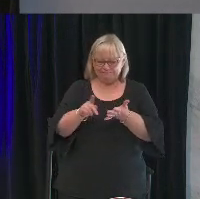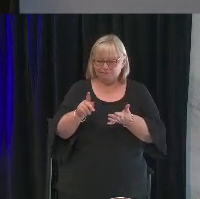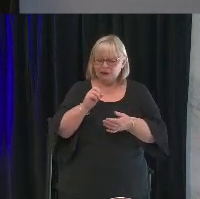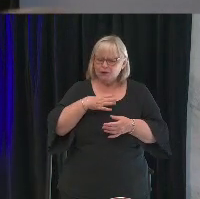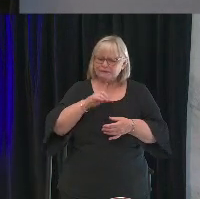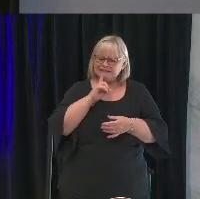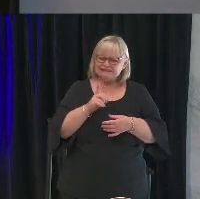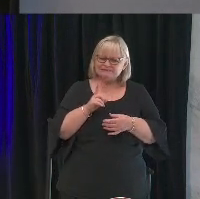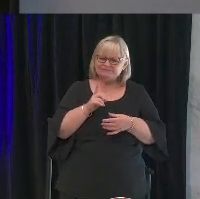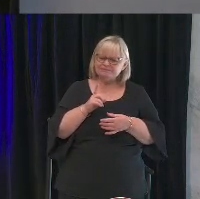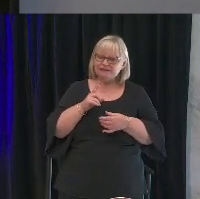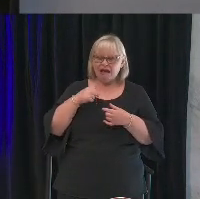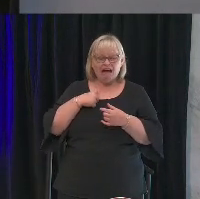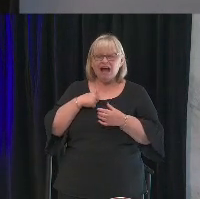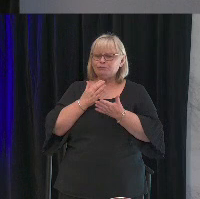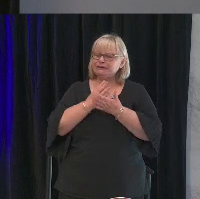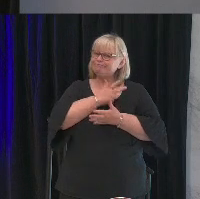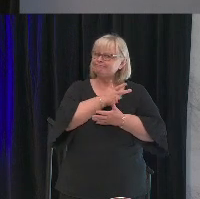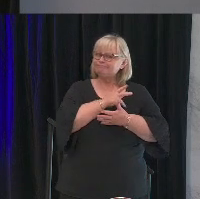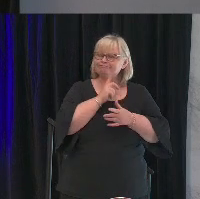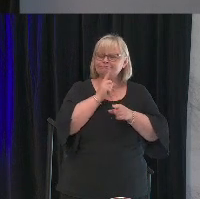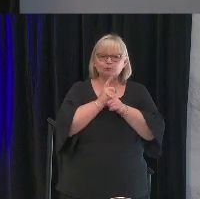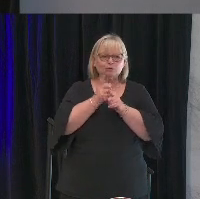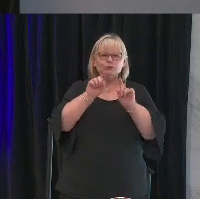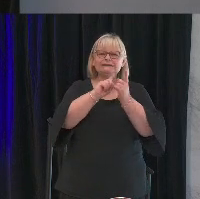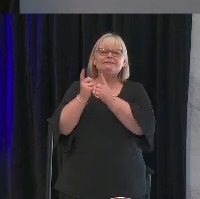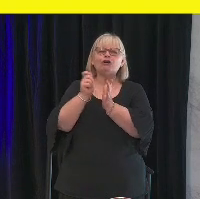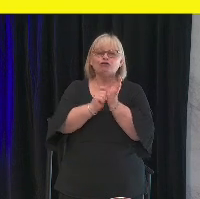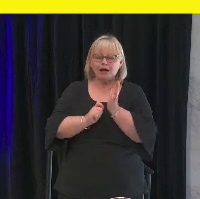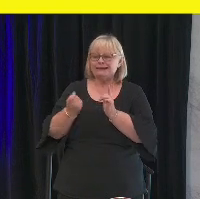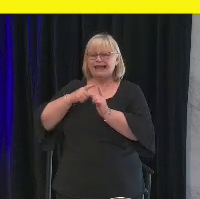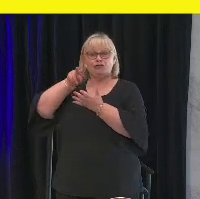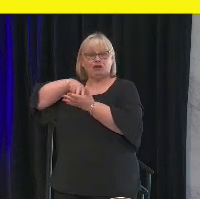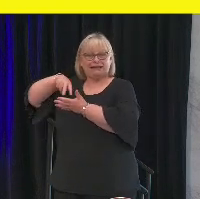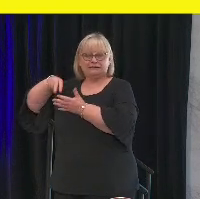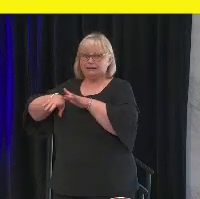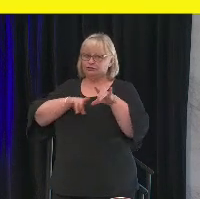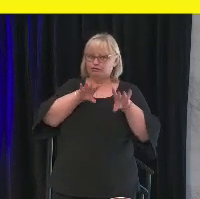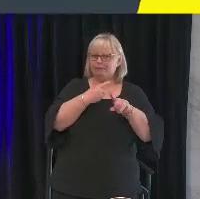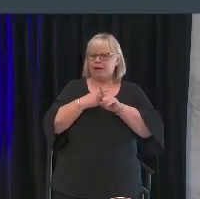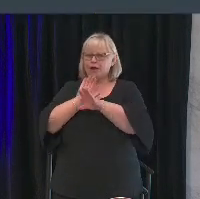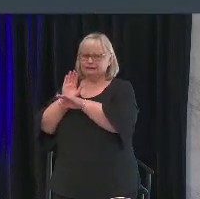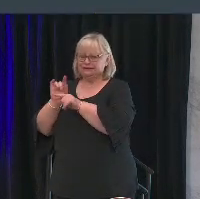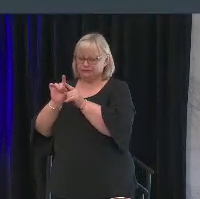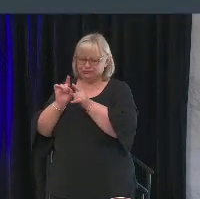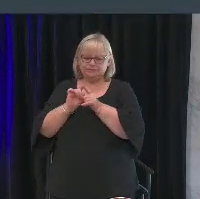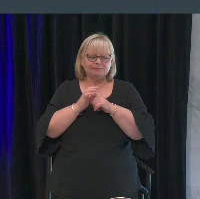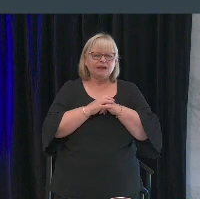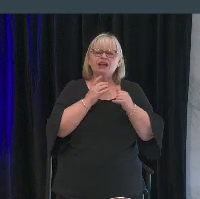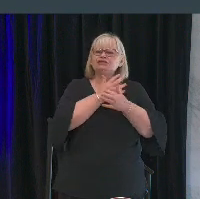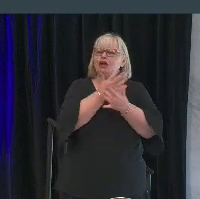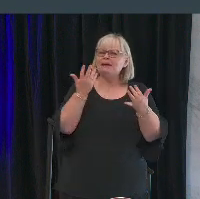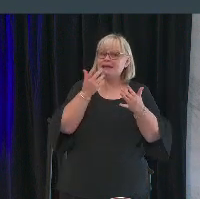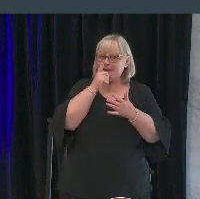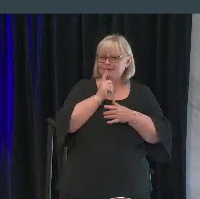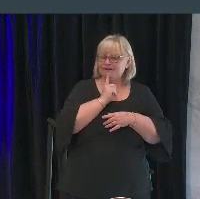that as someone who has the great privilege of speaking to writers and readers, both in Australia and overseas, so many this